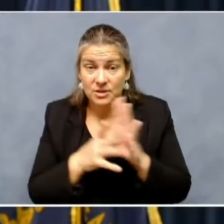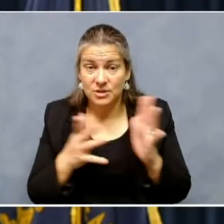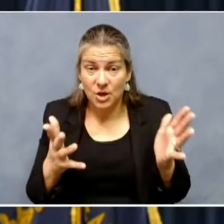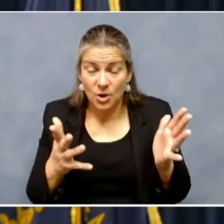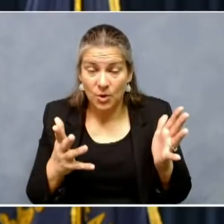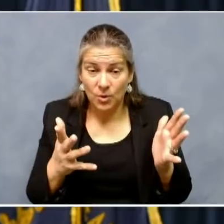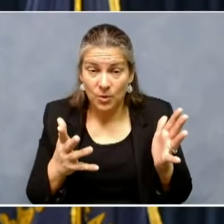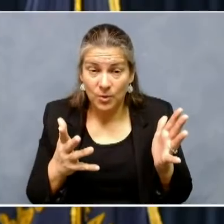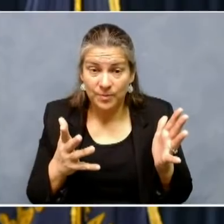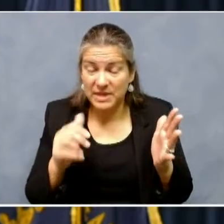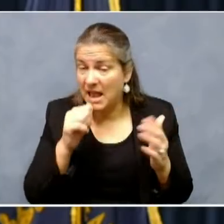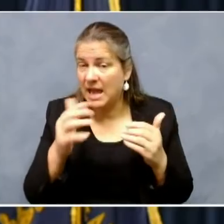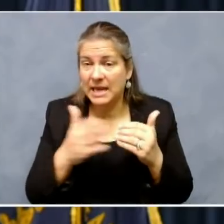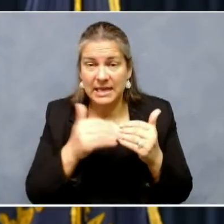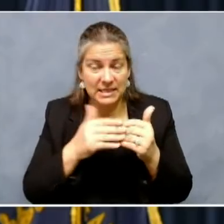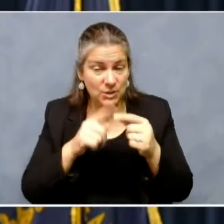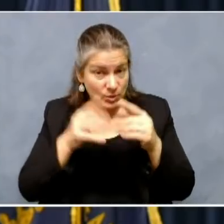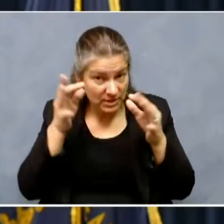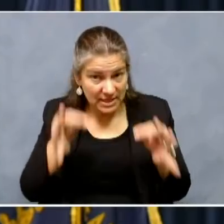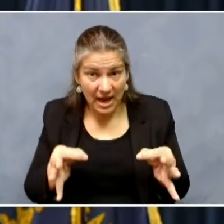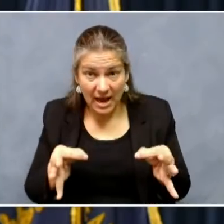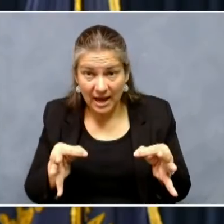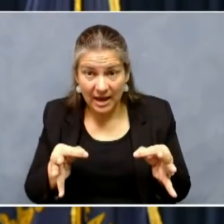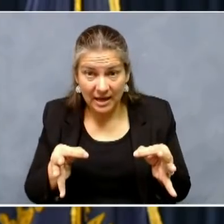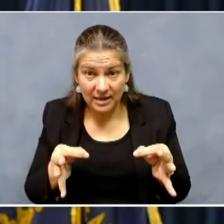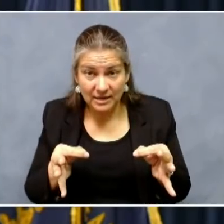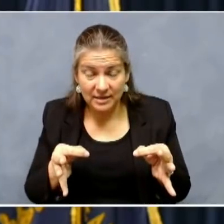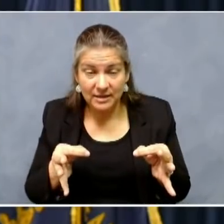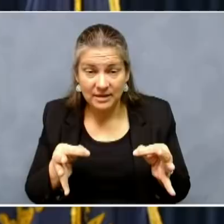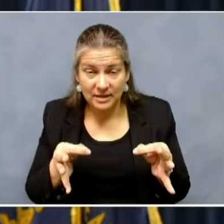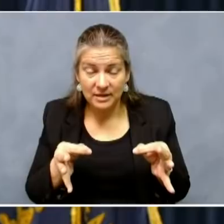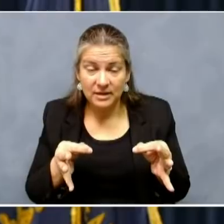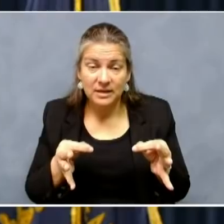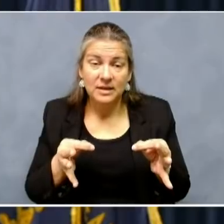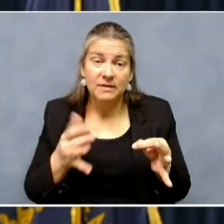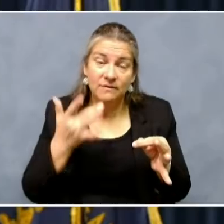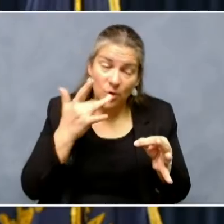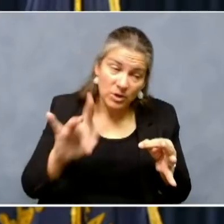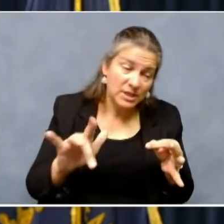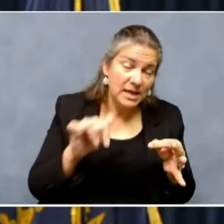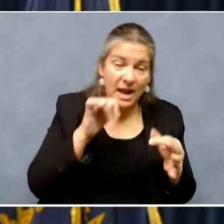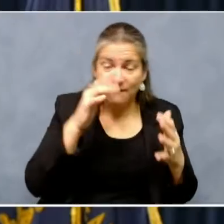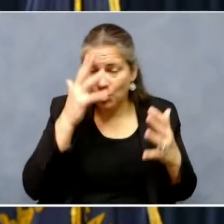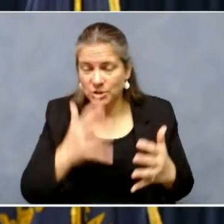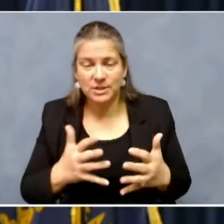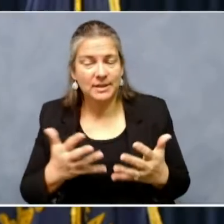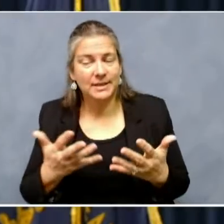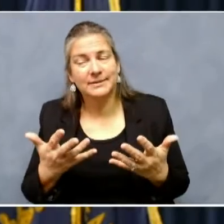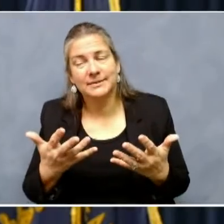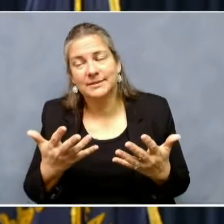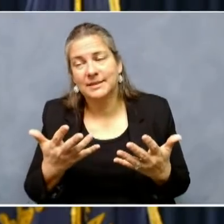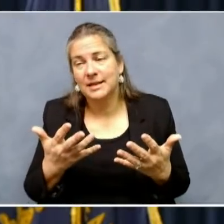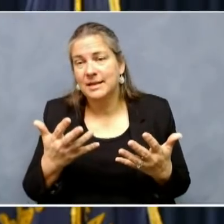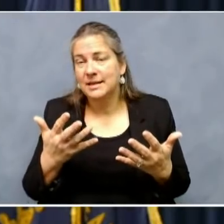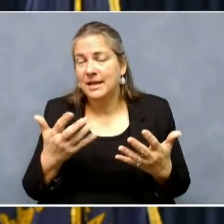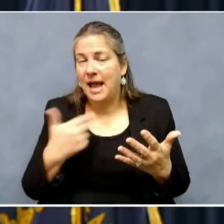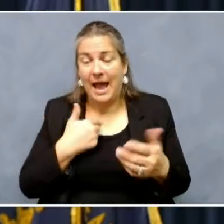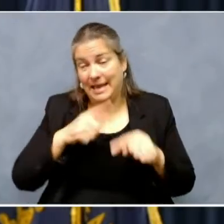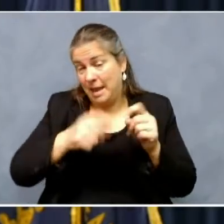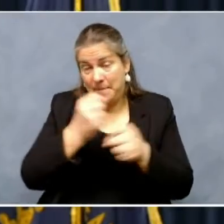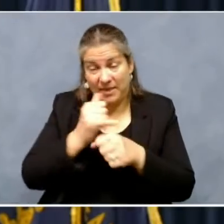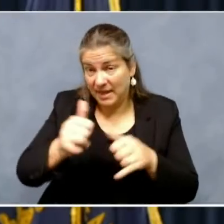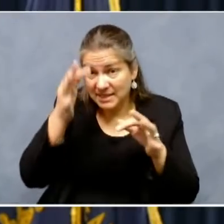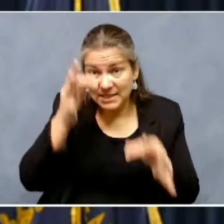easy decisions. Fortunately or unfortunately, not ones that I get to make. Our goal is just to have it